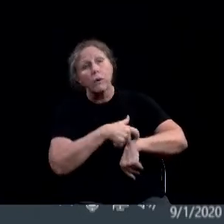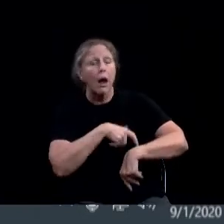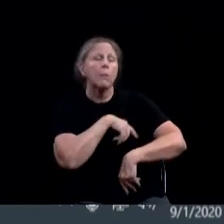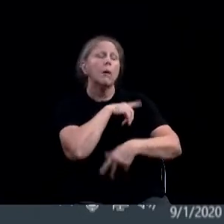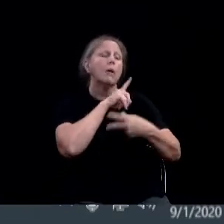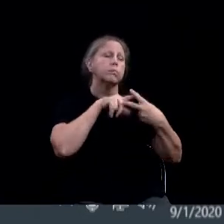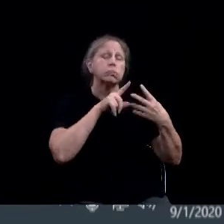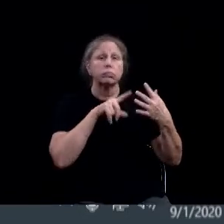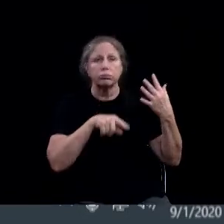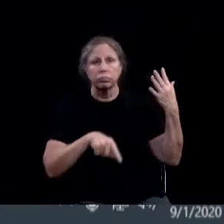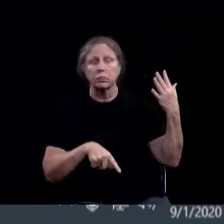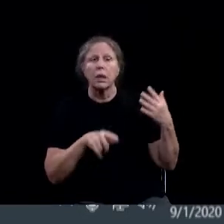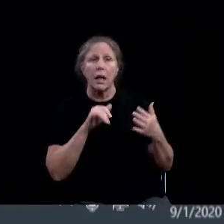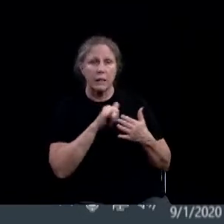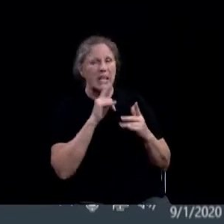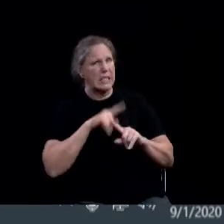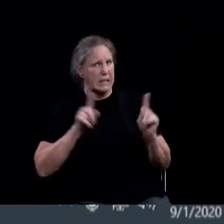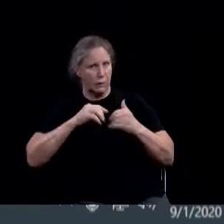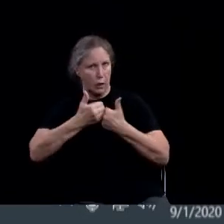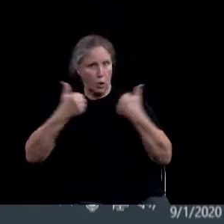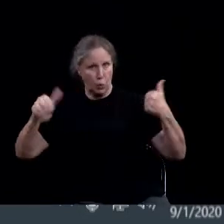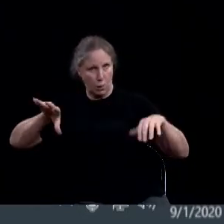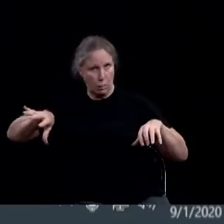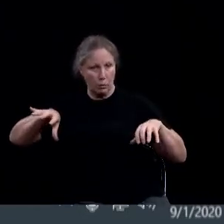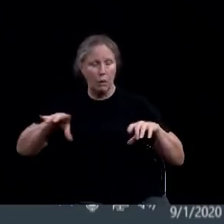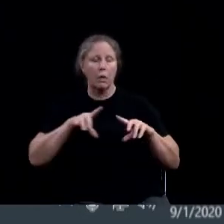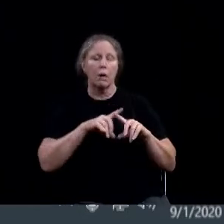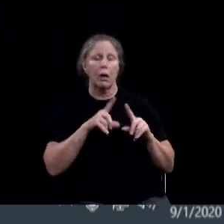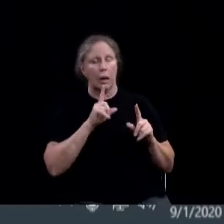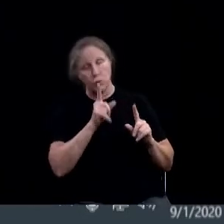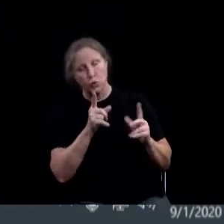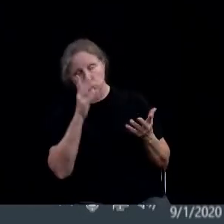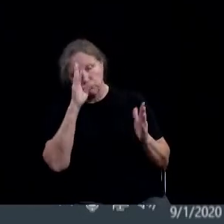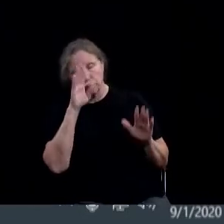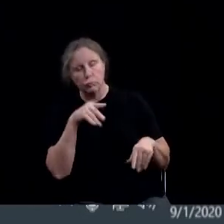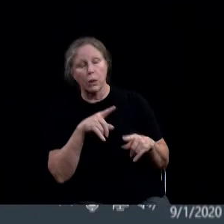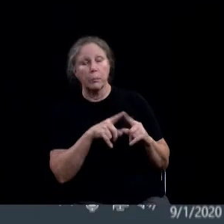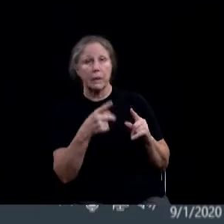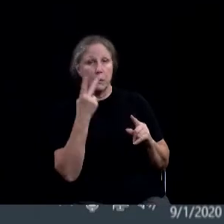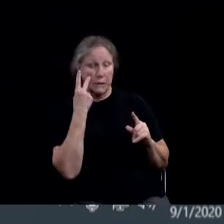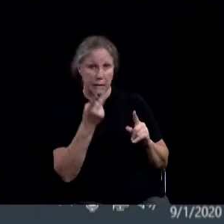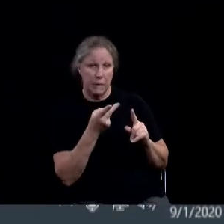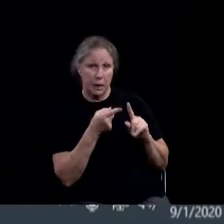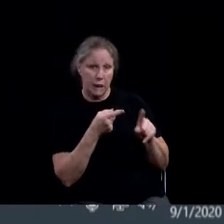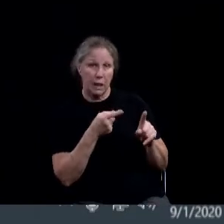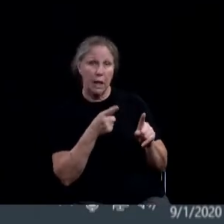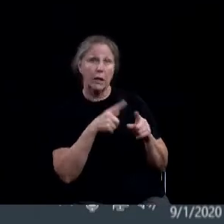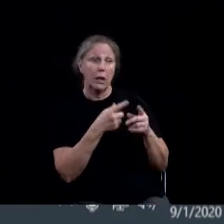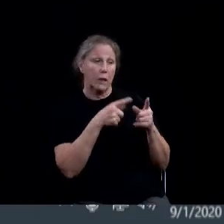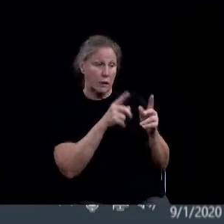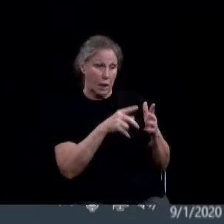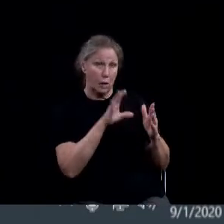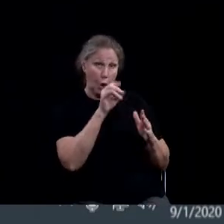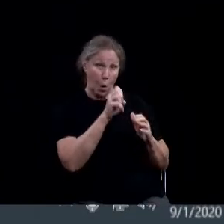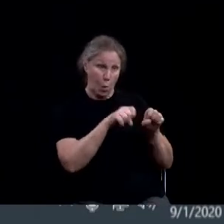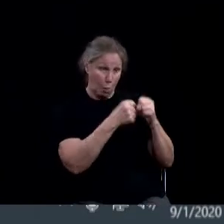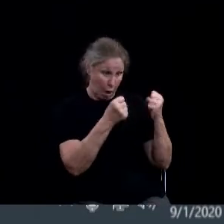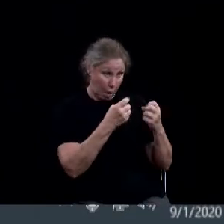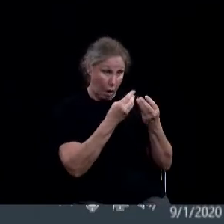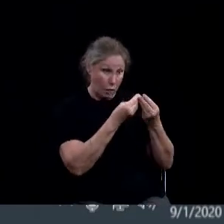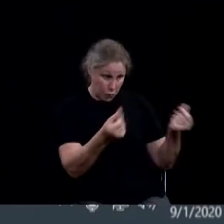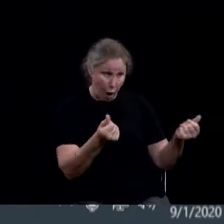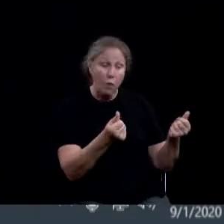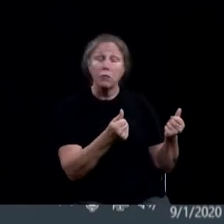sure. But as we see resolution of these code violations, I think it's important to the council that